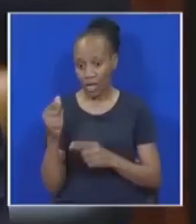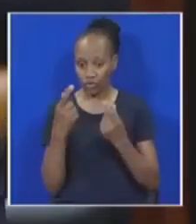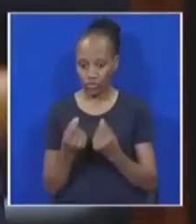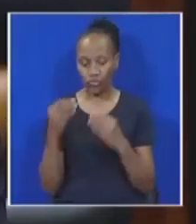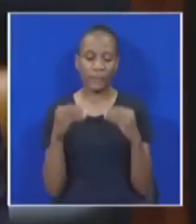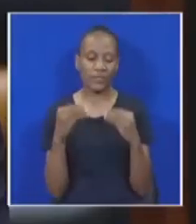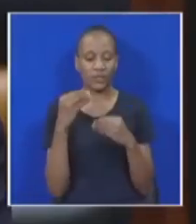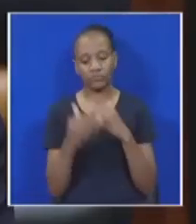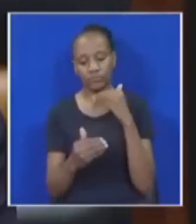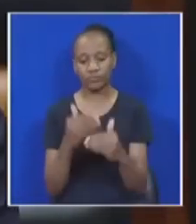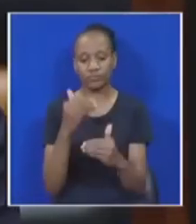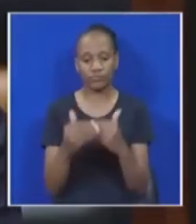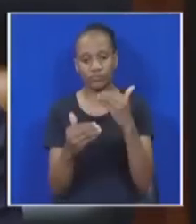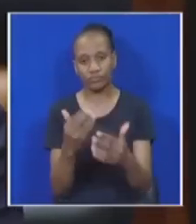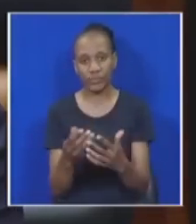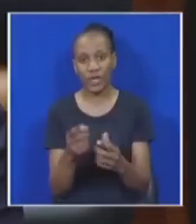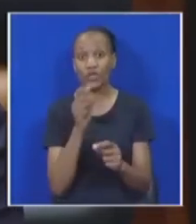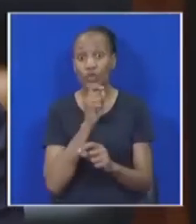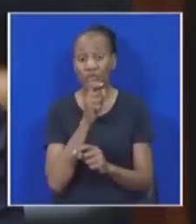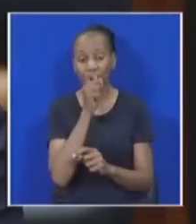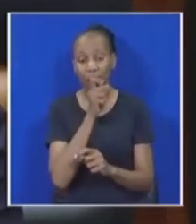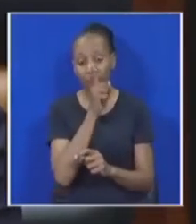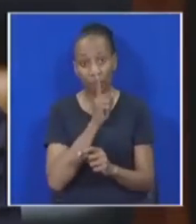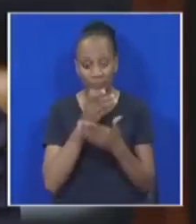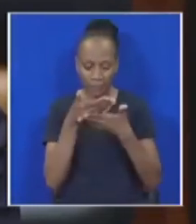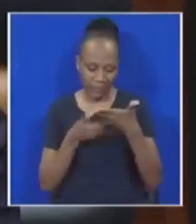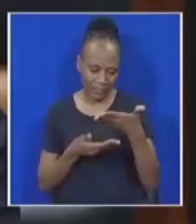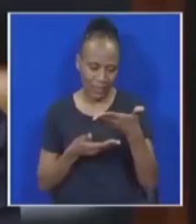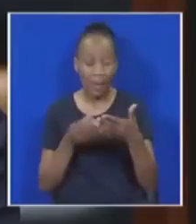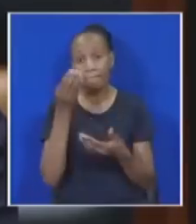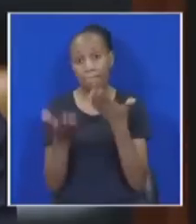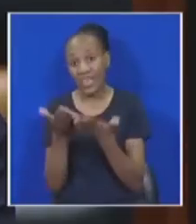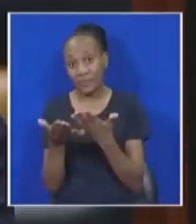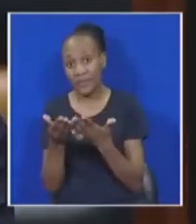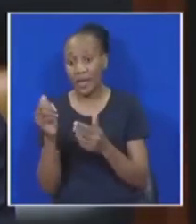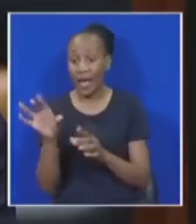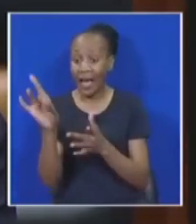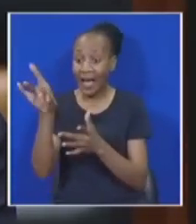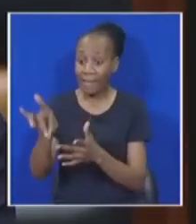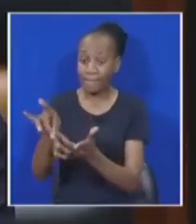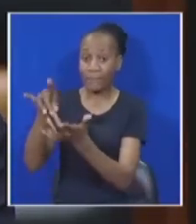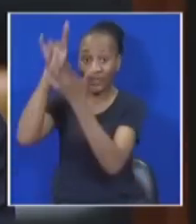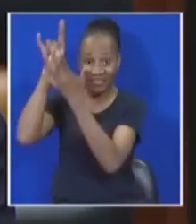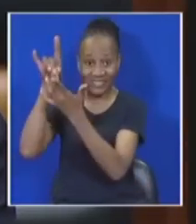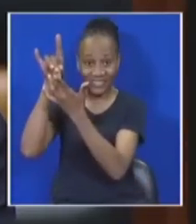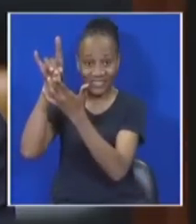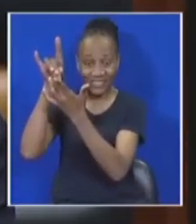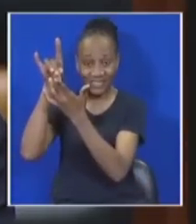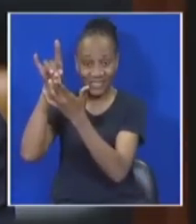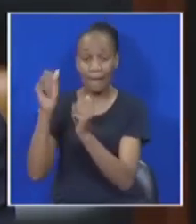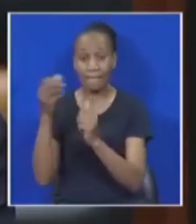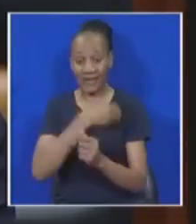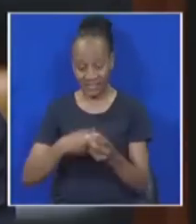business by secret ballot, namely the election of the President, the Speaker and Deputy